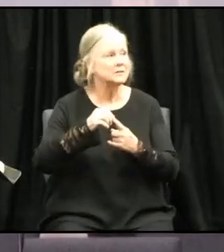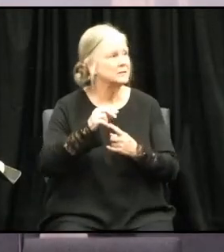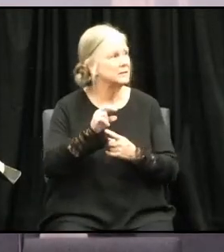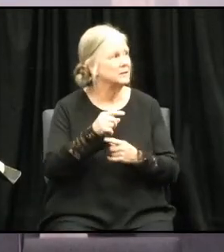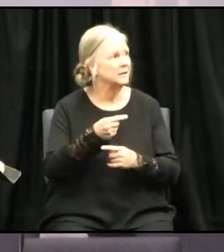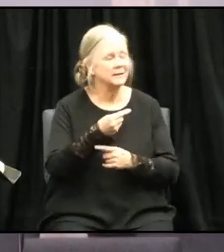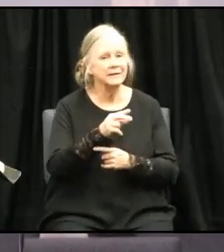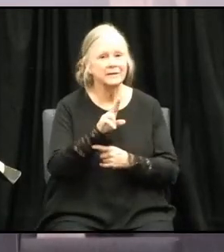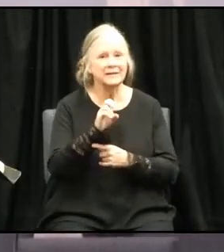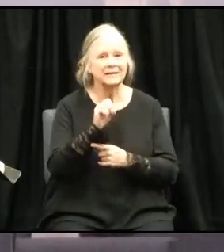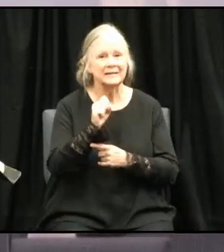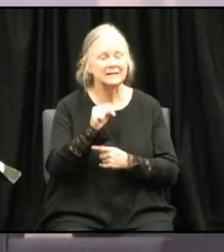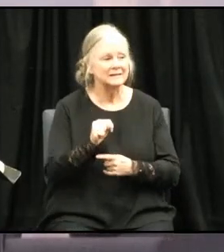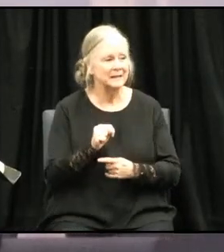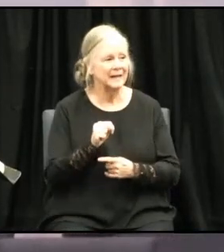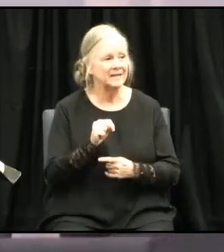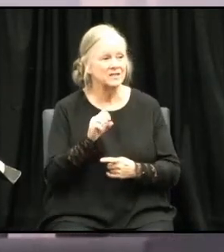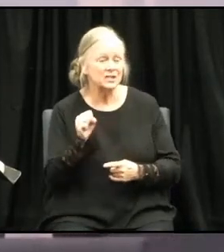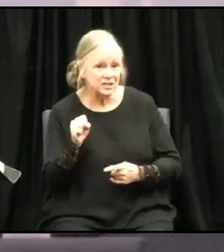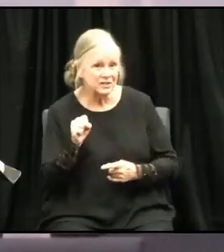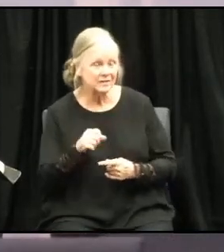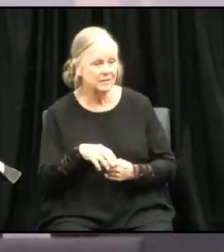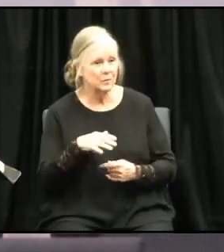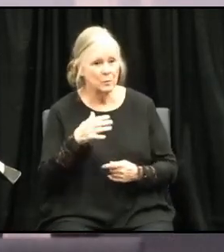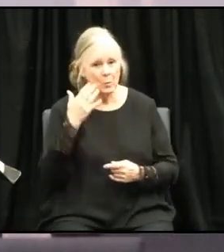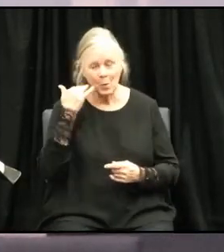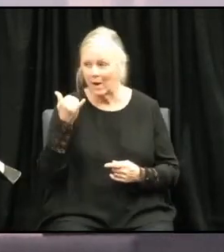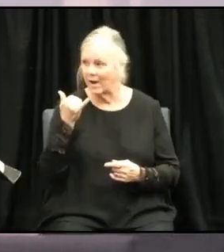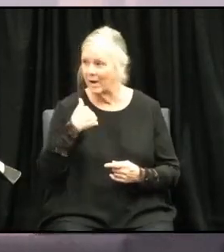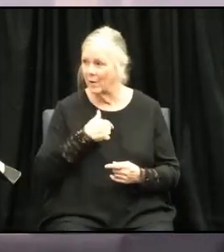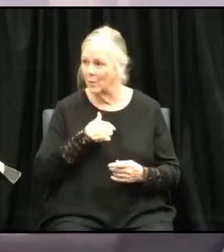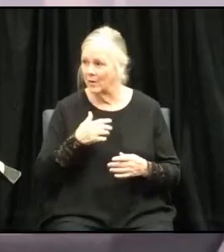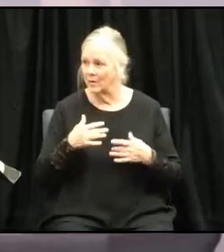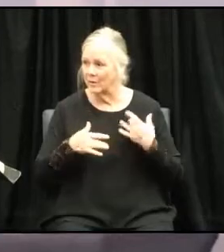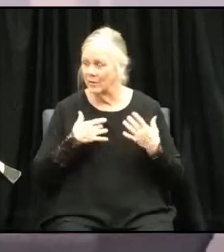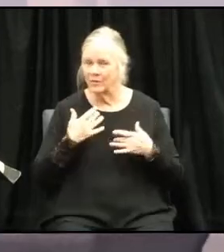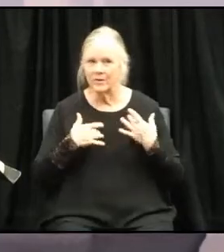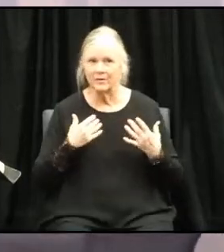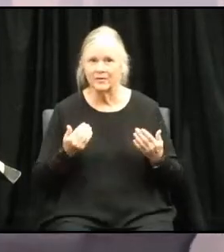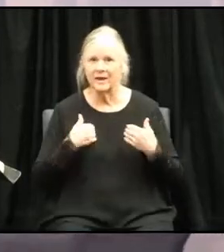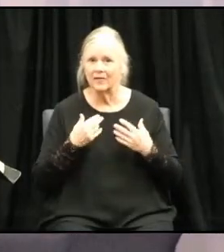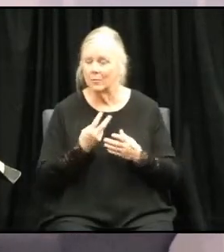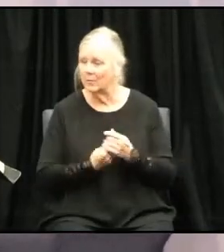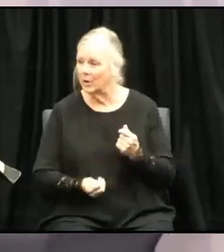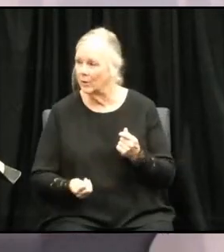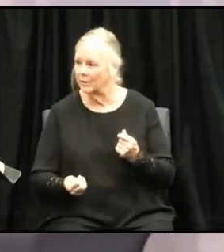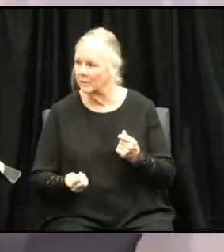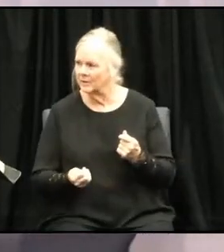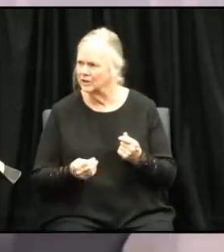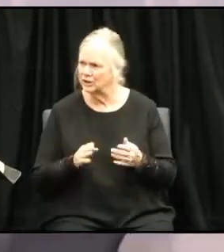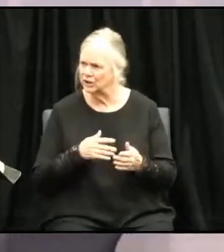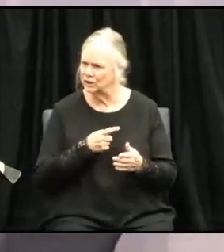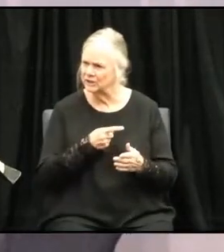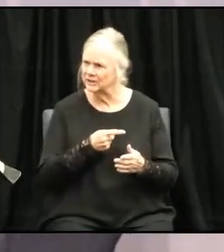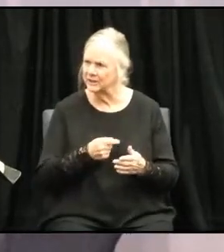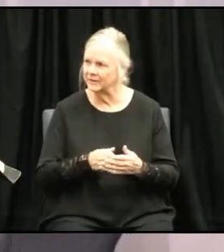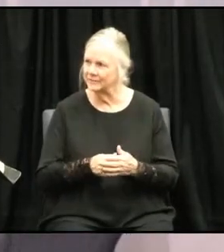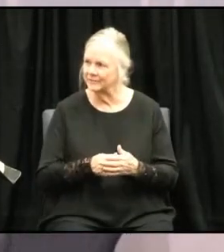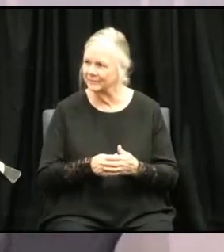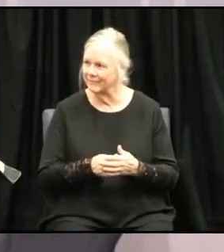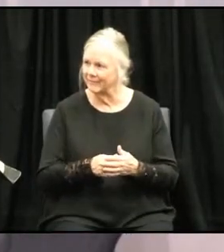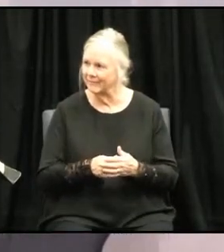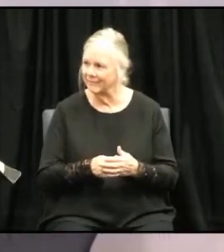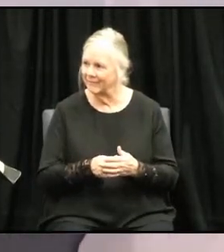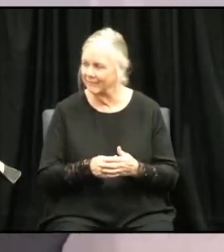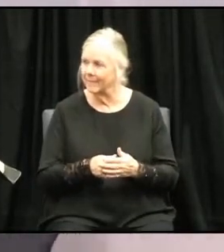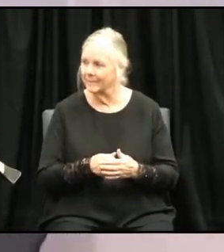guests. That's because we are thrilled to have both Michael and Sherry with us today. And we're going to get to hear from